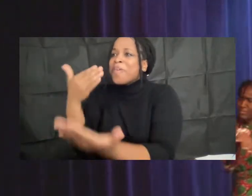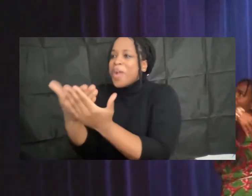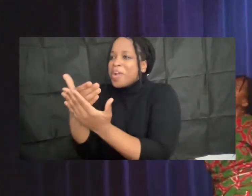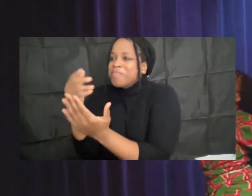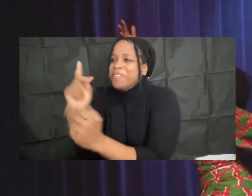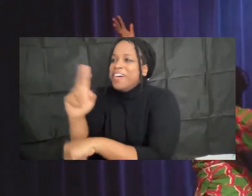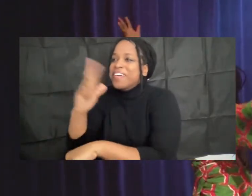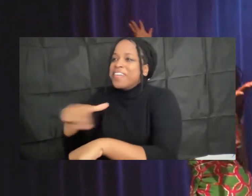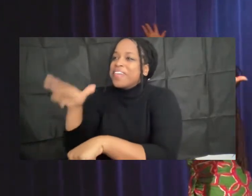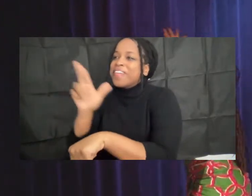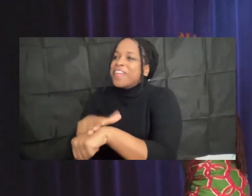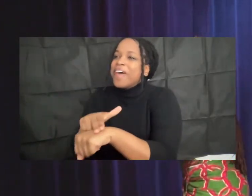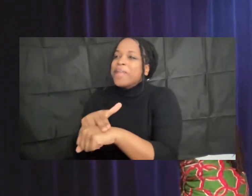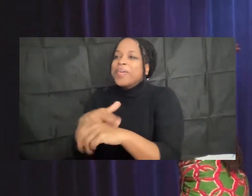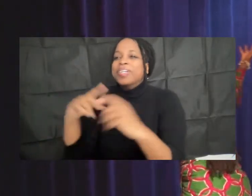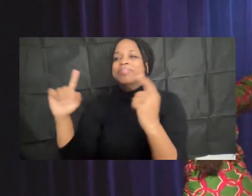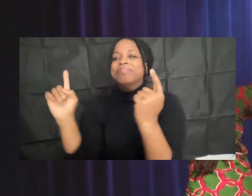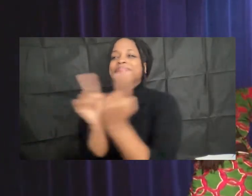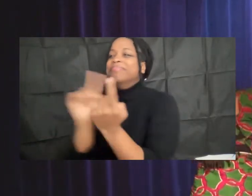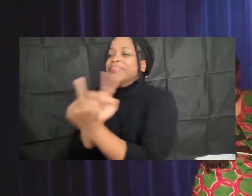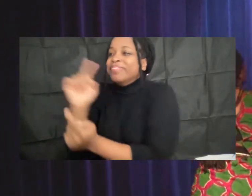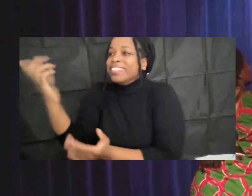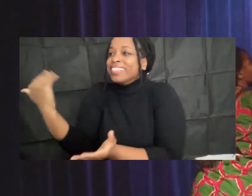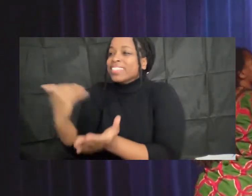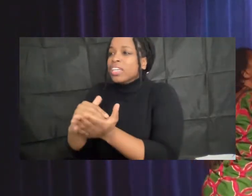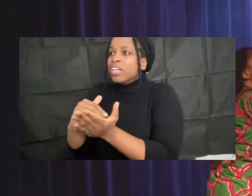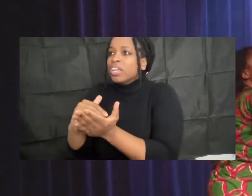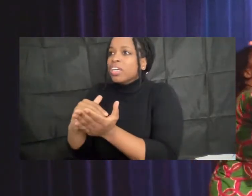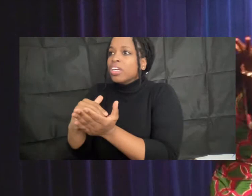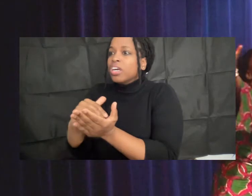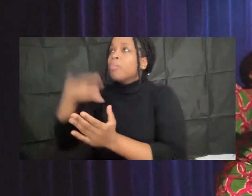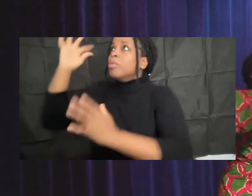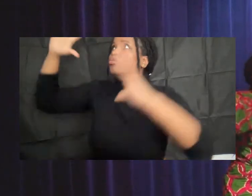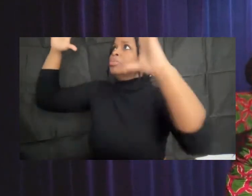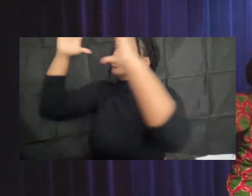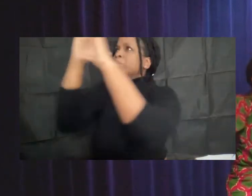Is this reality really real?